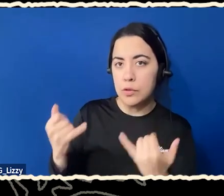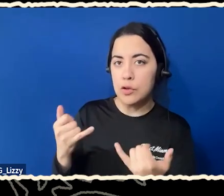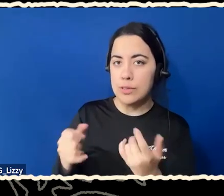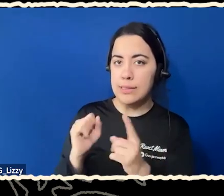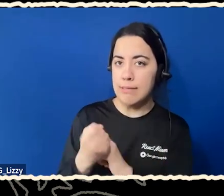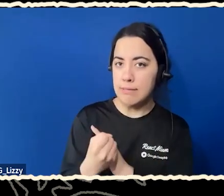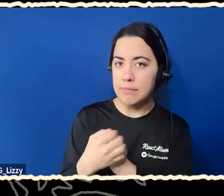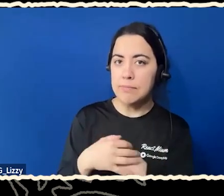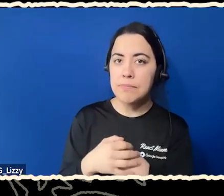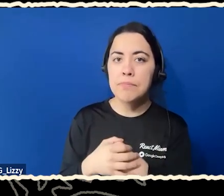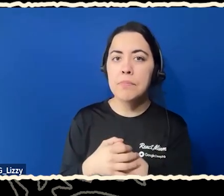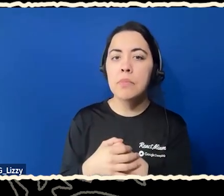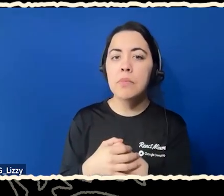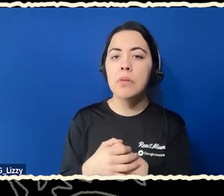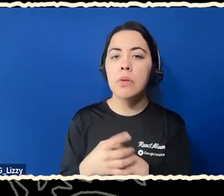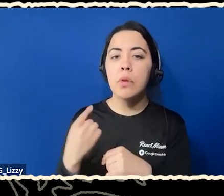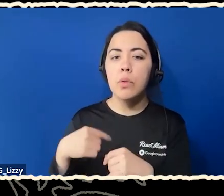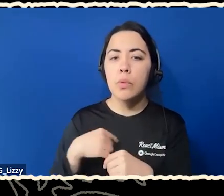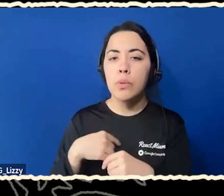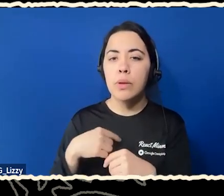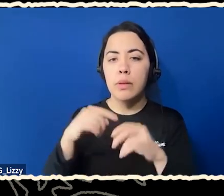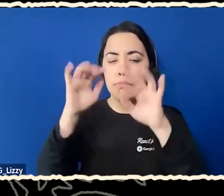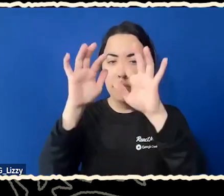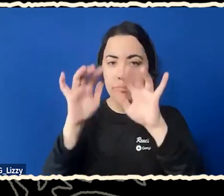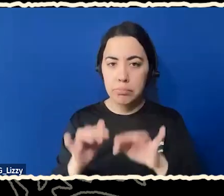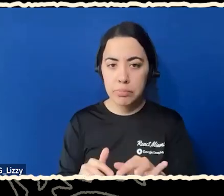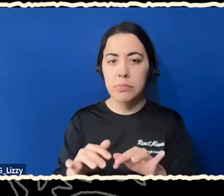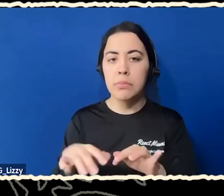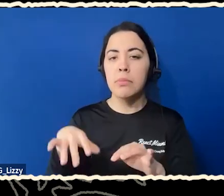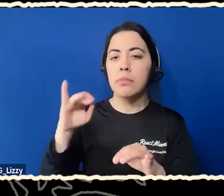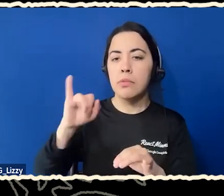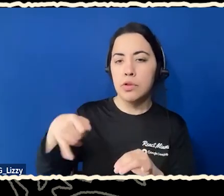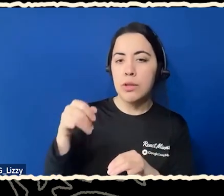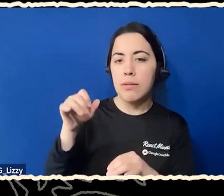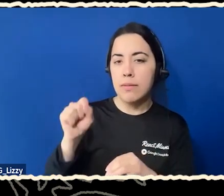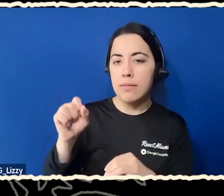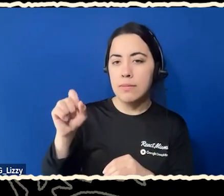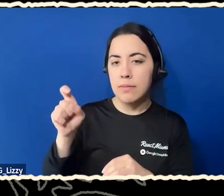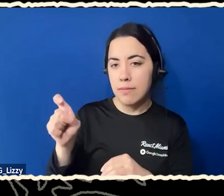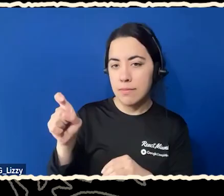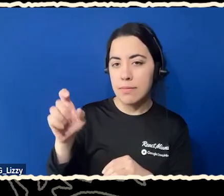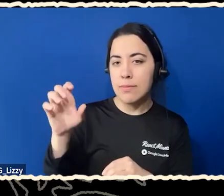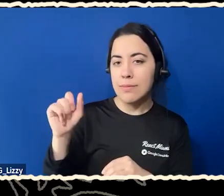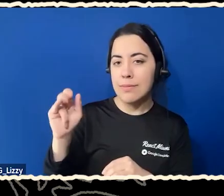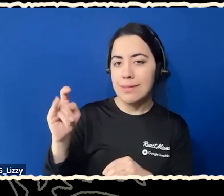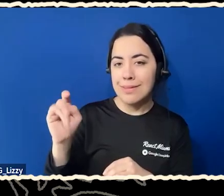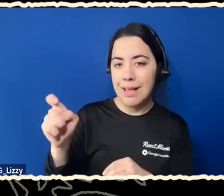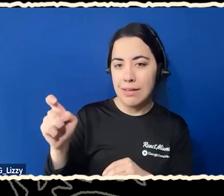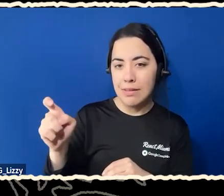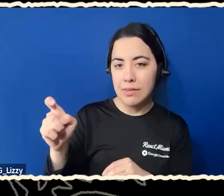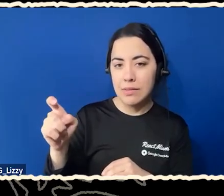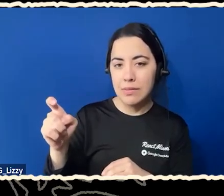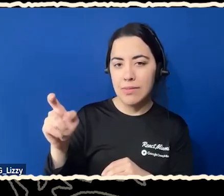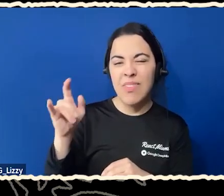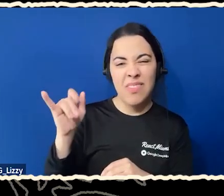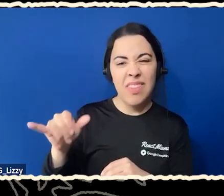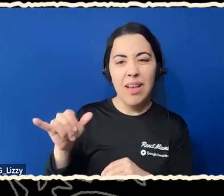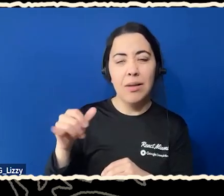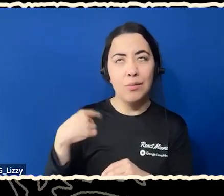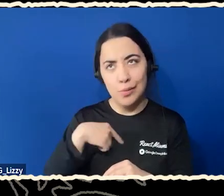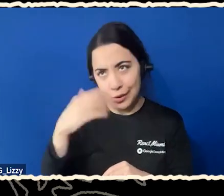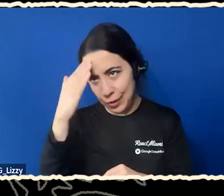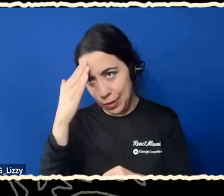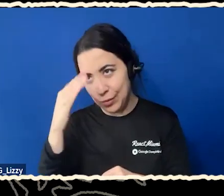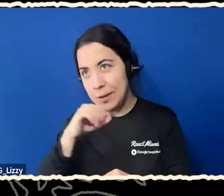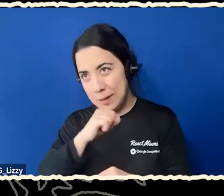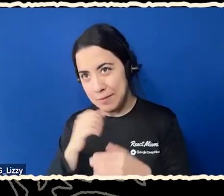So in our components, we write this JSX angle bracket syntax that we all know and love. And at build time, that gets converted into